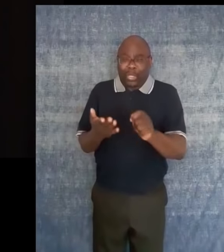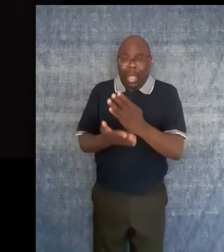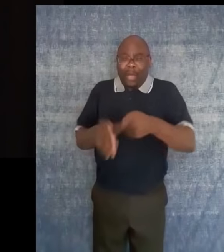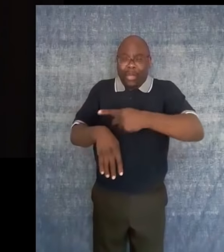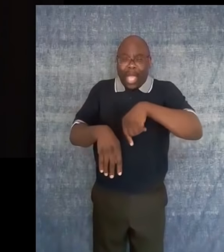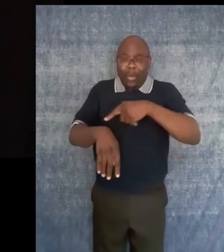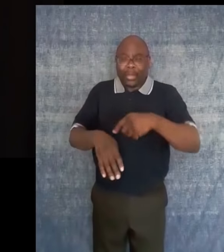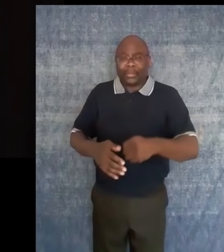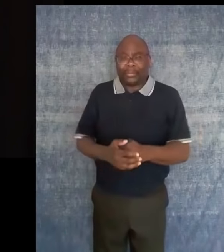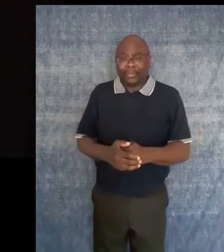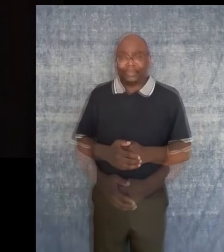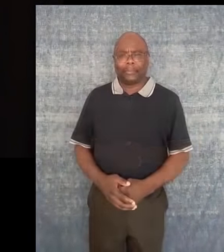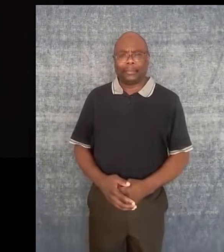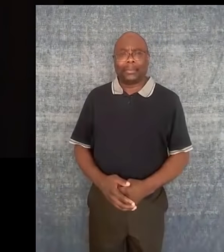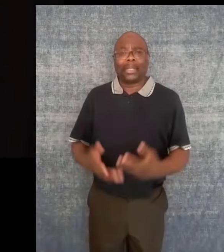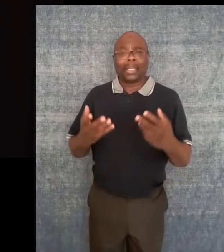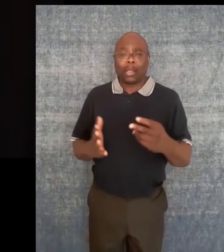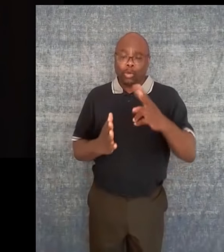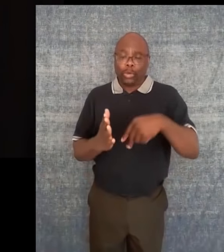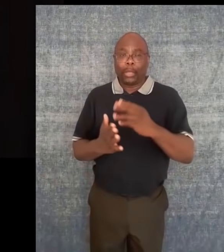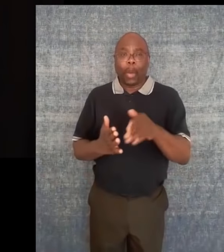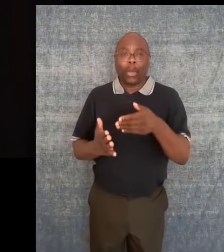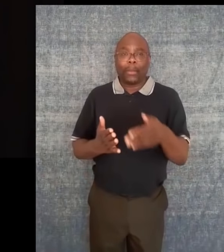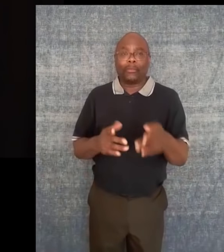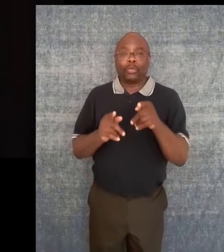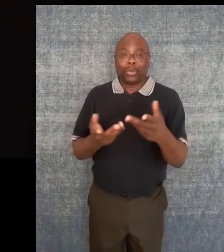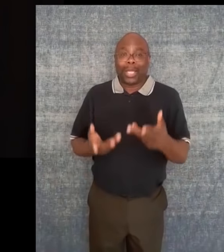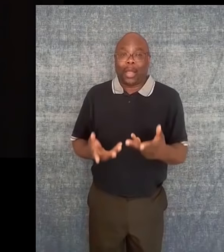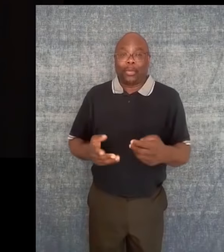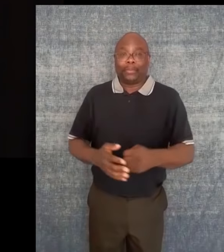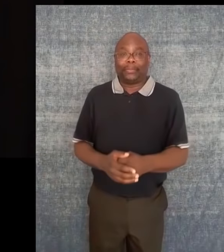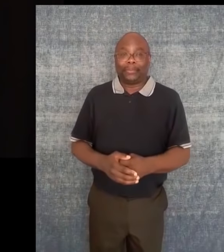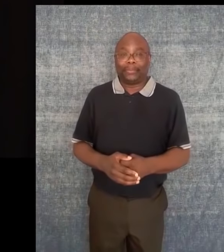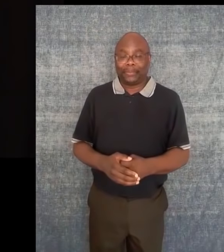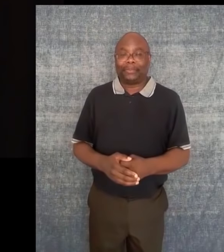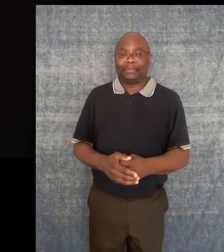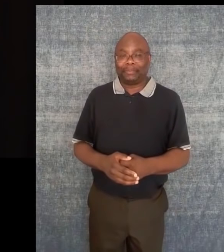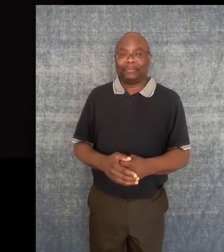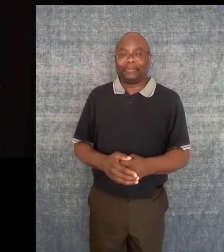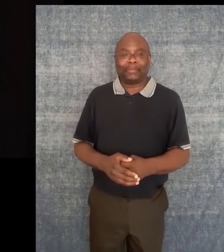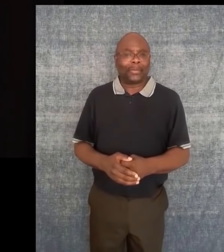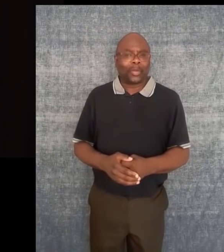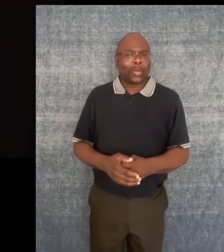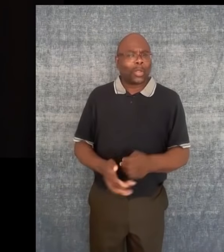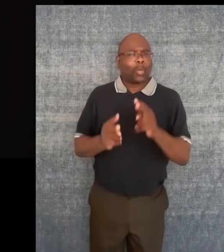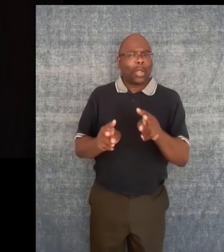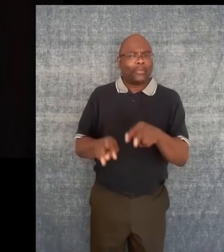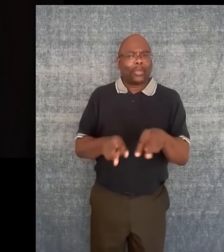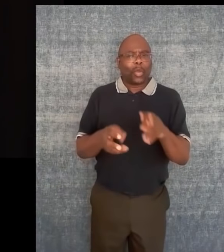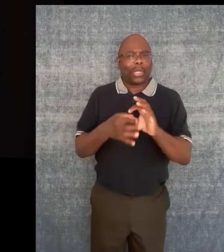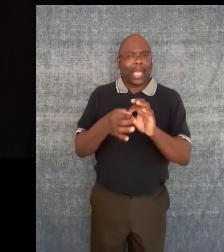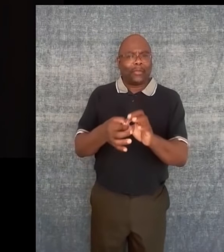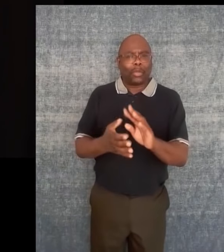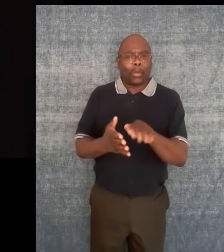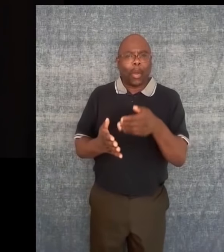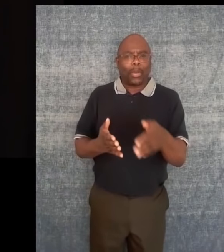it in half an hour. And she's going to read this poem for you now. And so let's watch the video together of